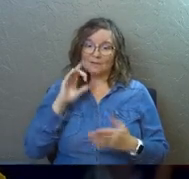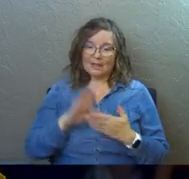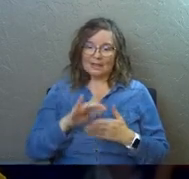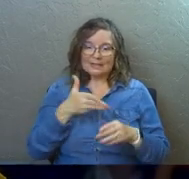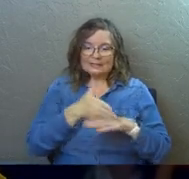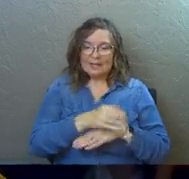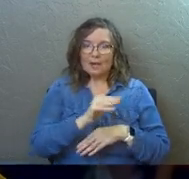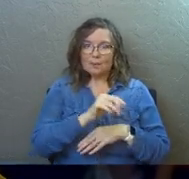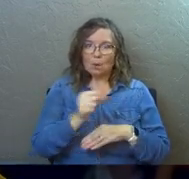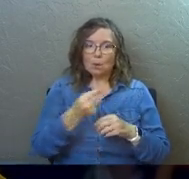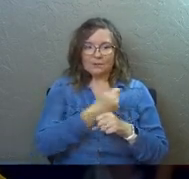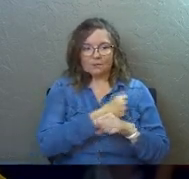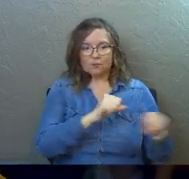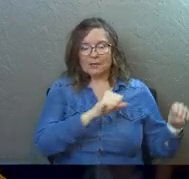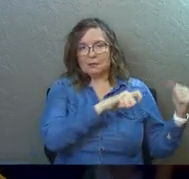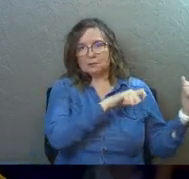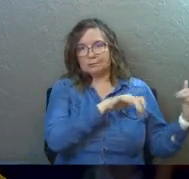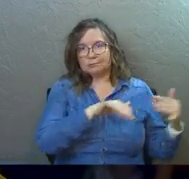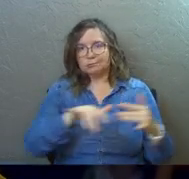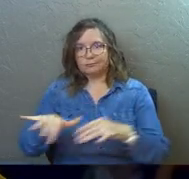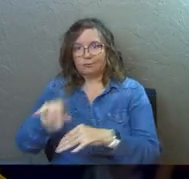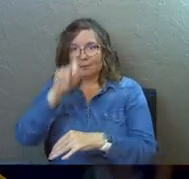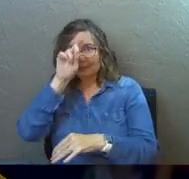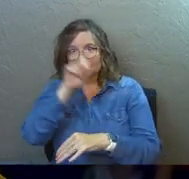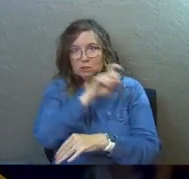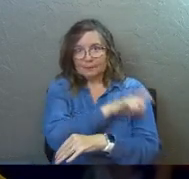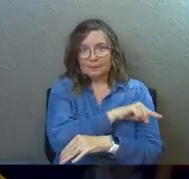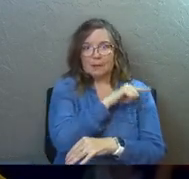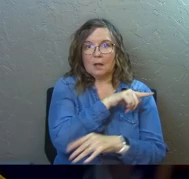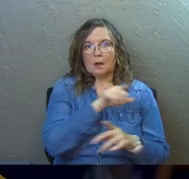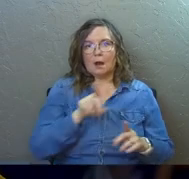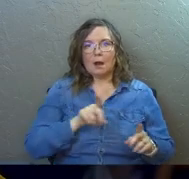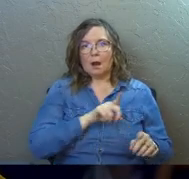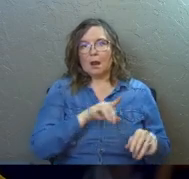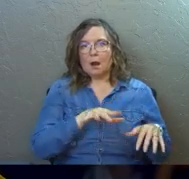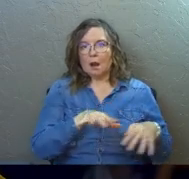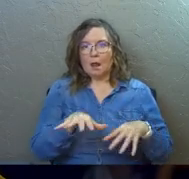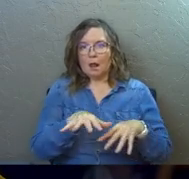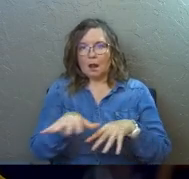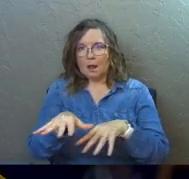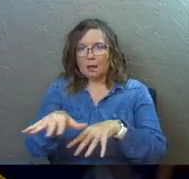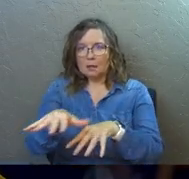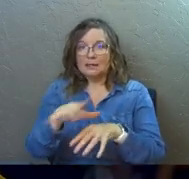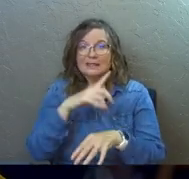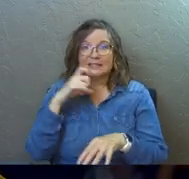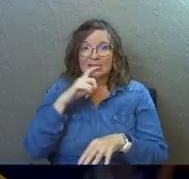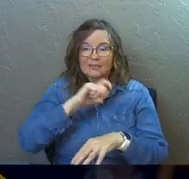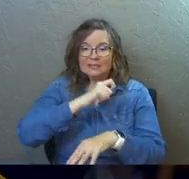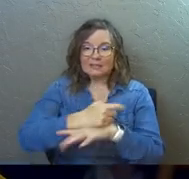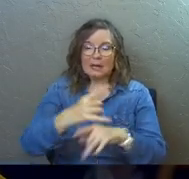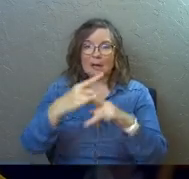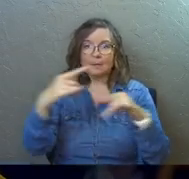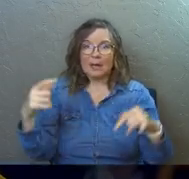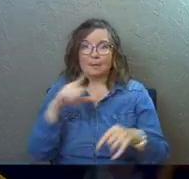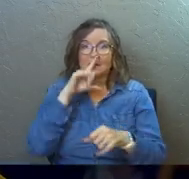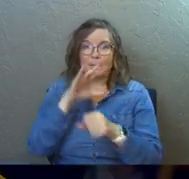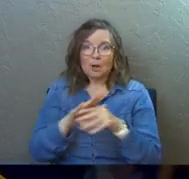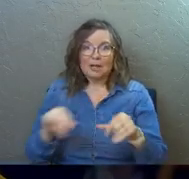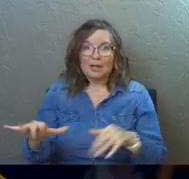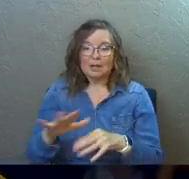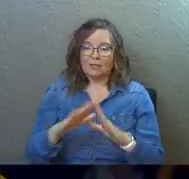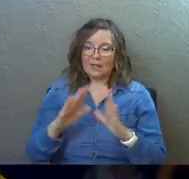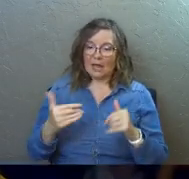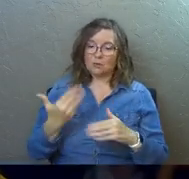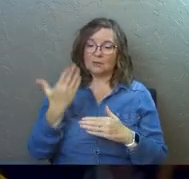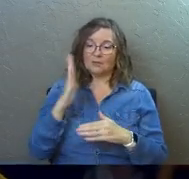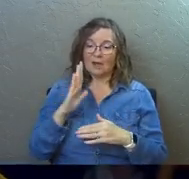this is after Moses freed the children of Israel out of Egypt and they wandered through the desert and they set up camp in the promised land. The house of